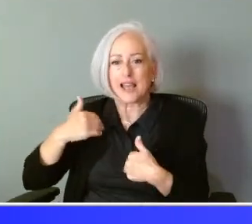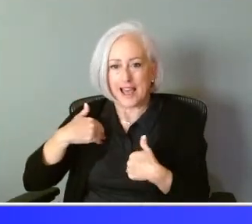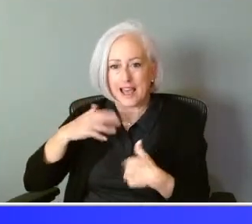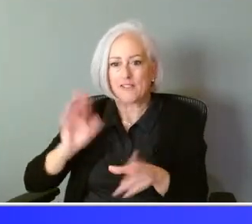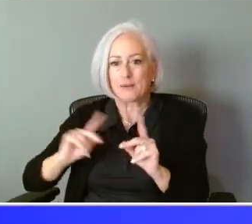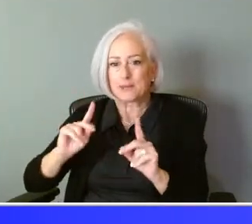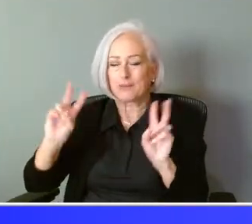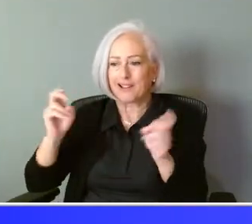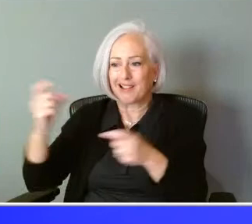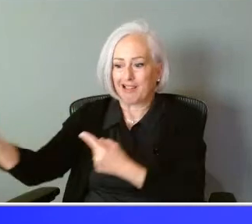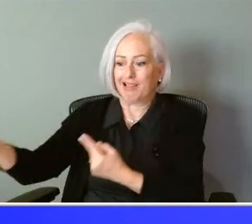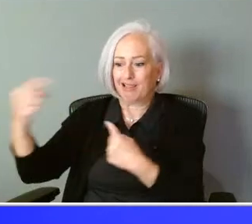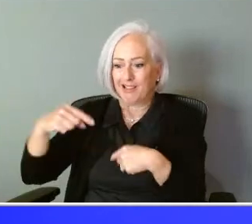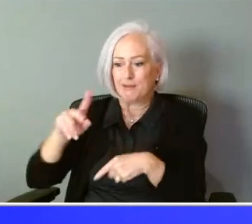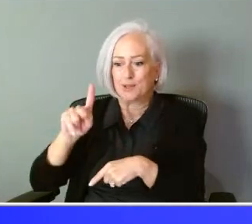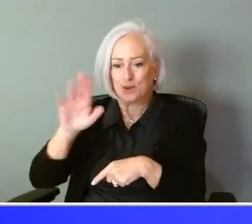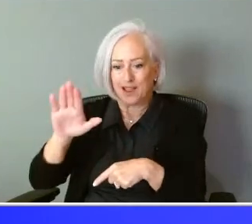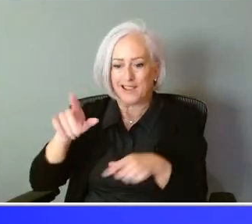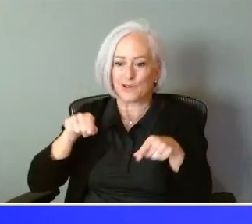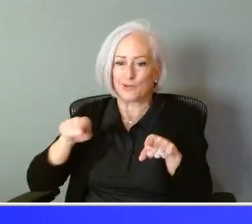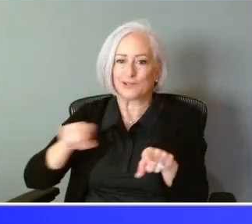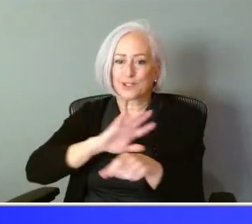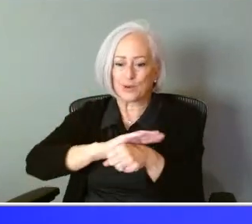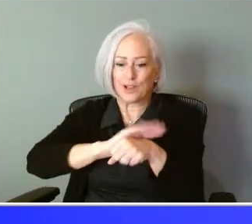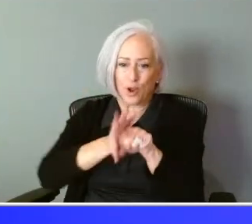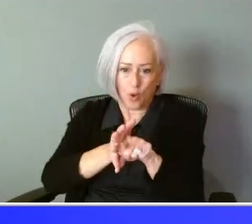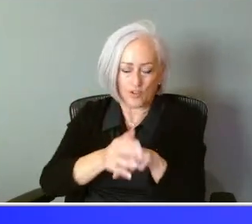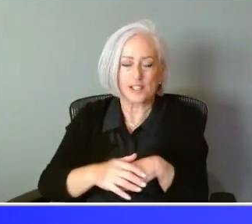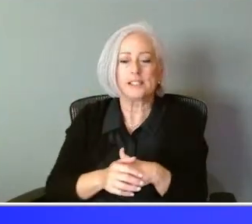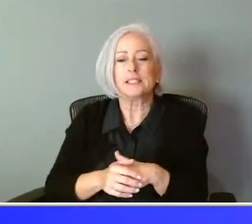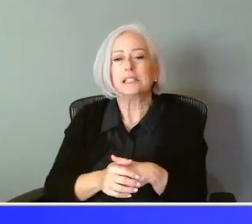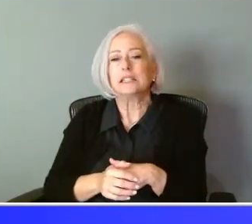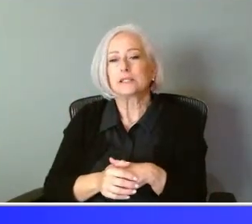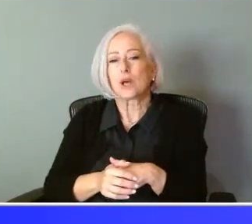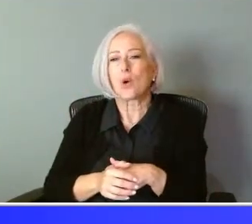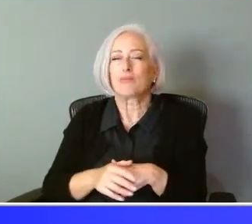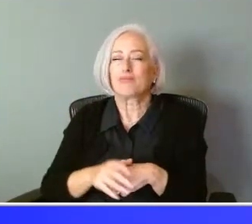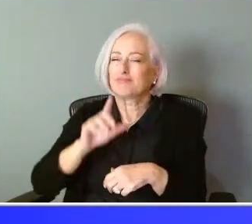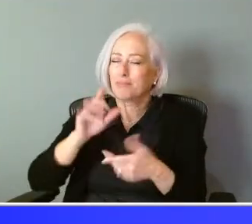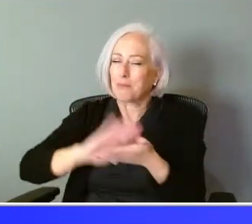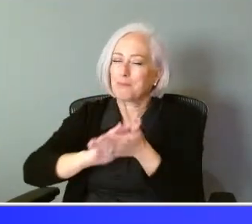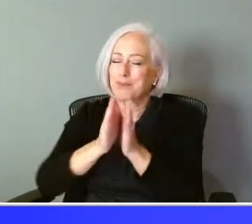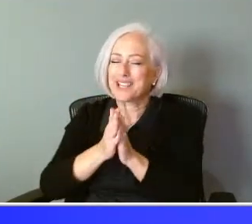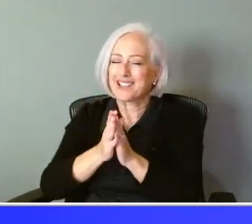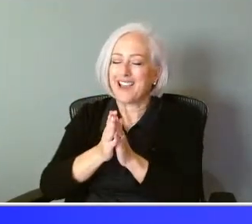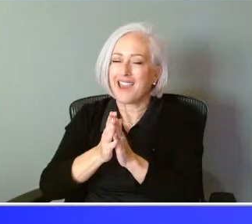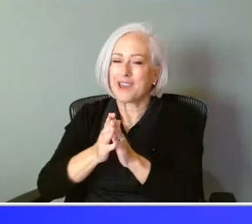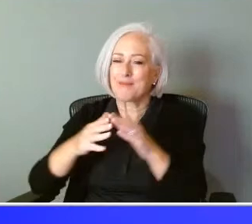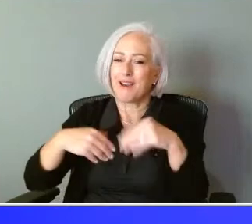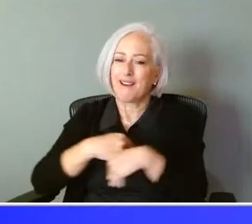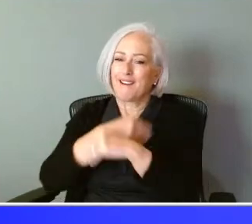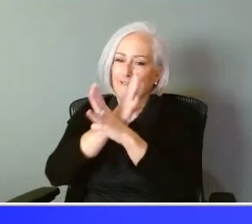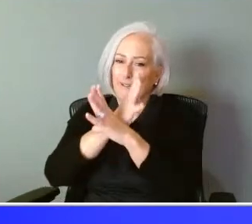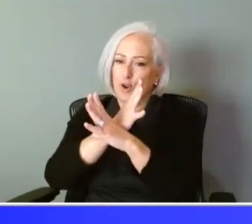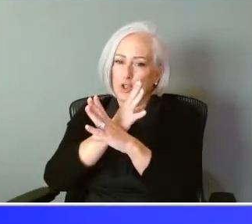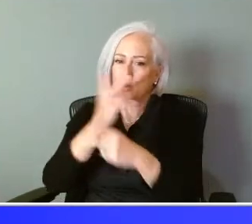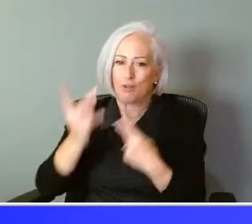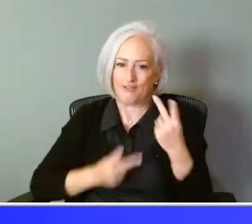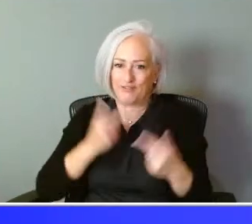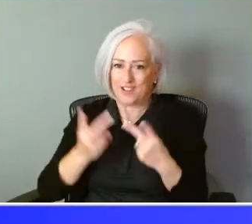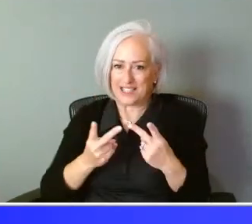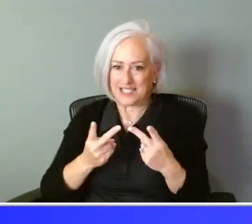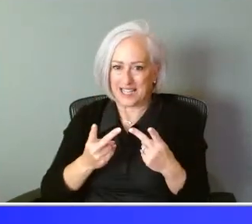in the middle of the COVID pandemic. And so it was a virtual site visit. And that presented a number